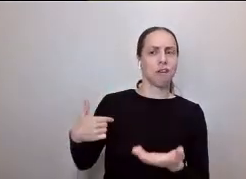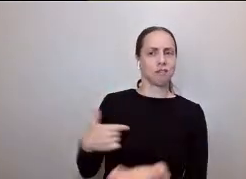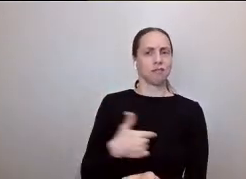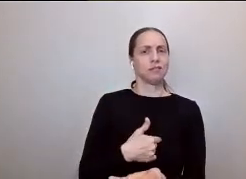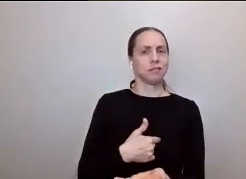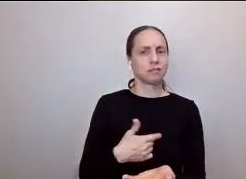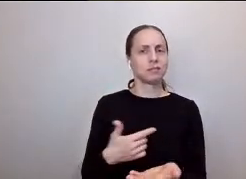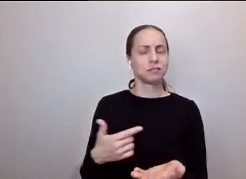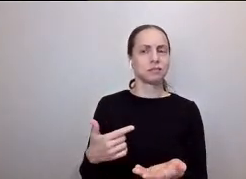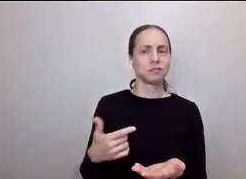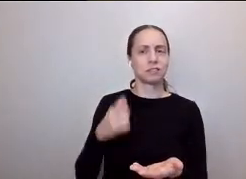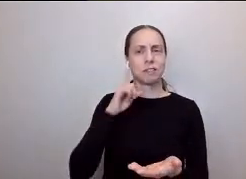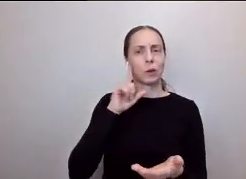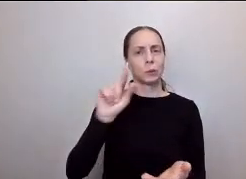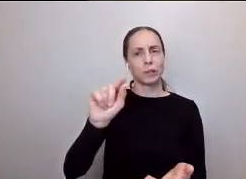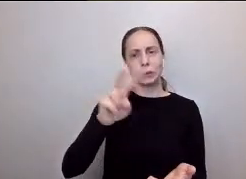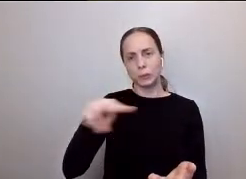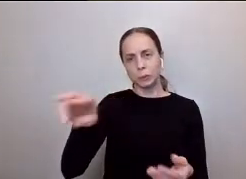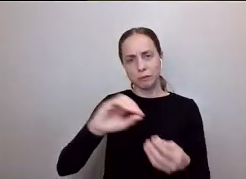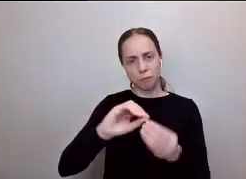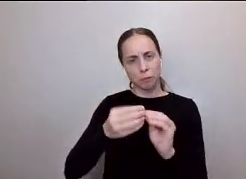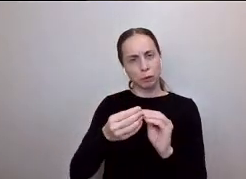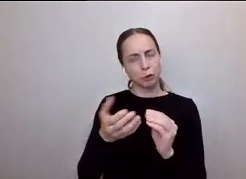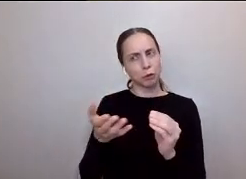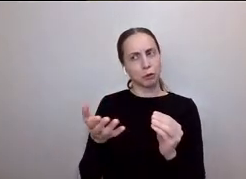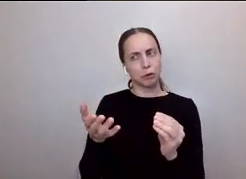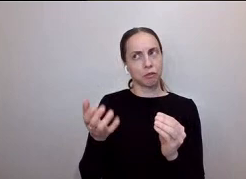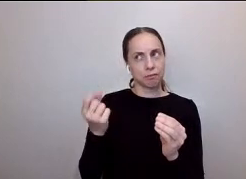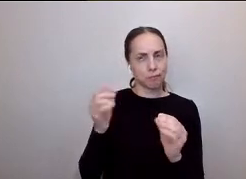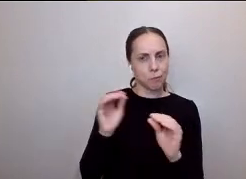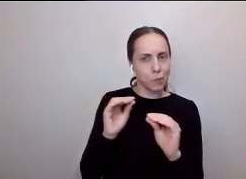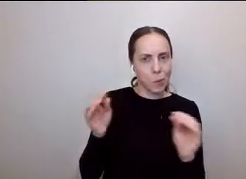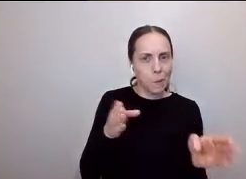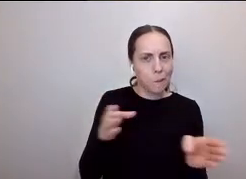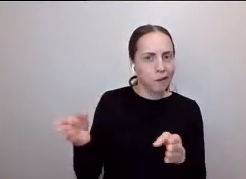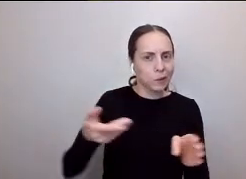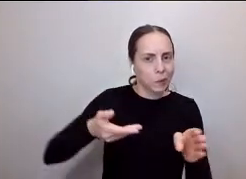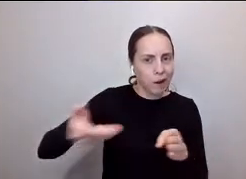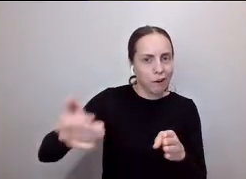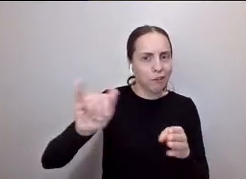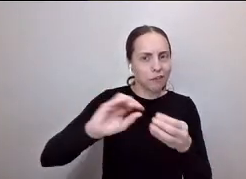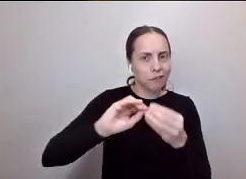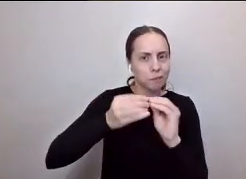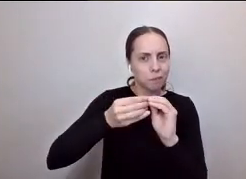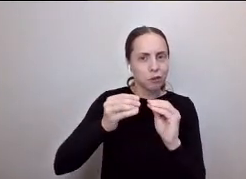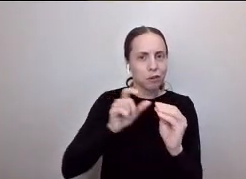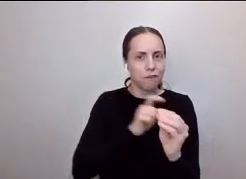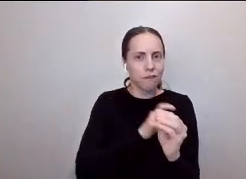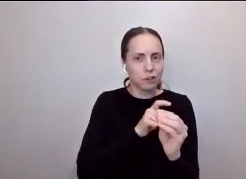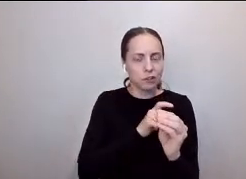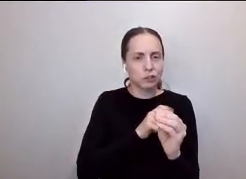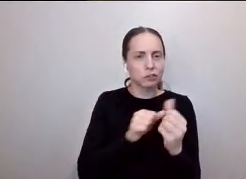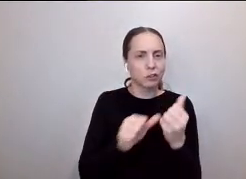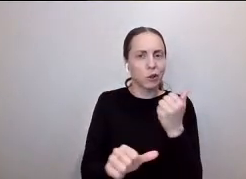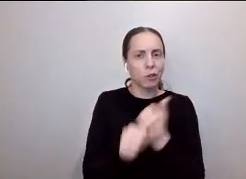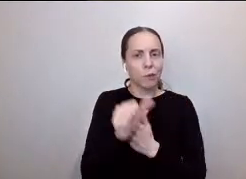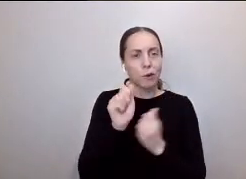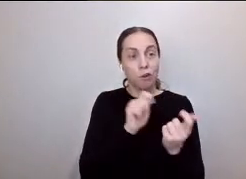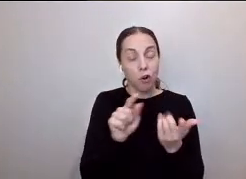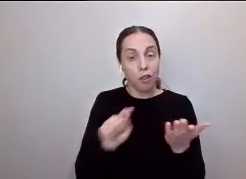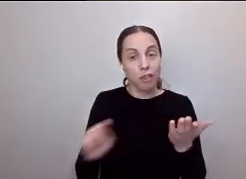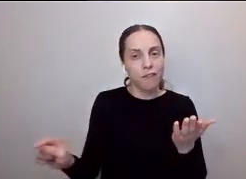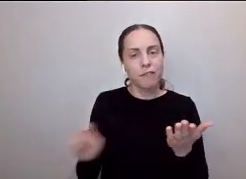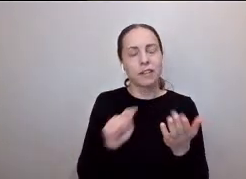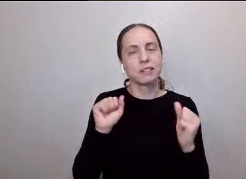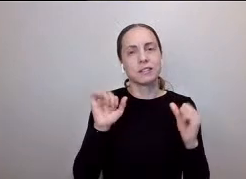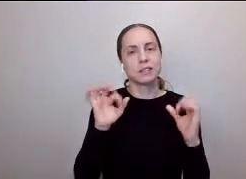number with no plan to hire that many officers and threaten all of these incredible investments for 2021 that we've come